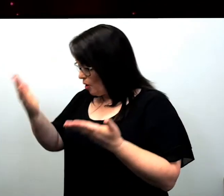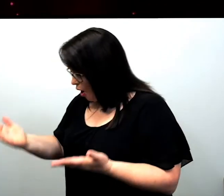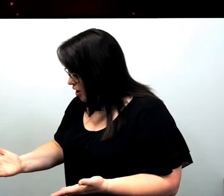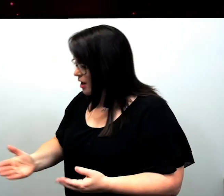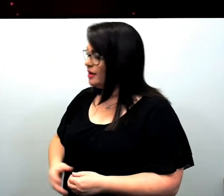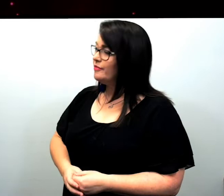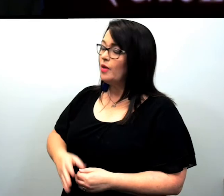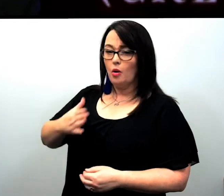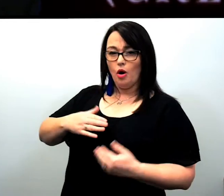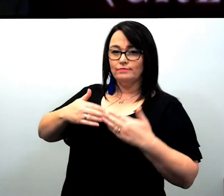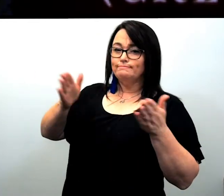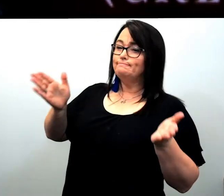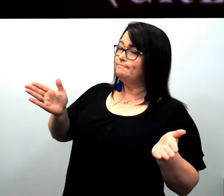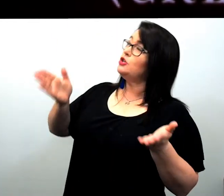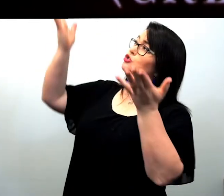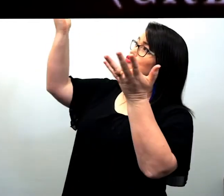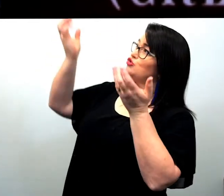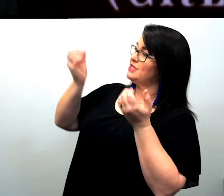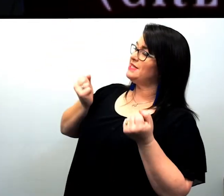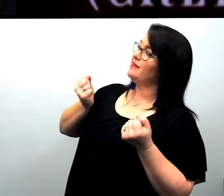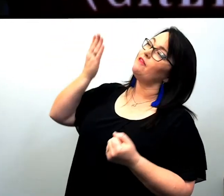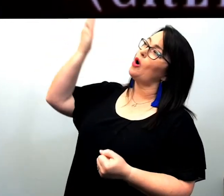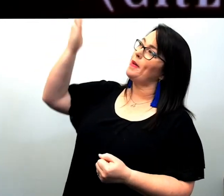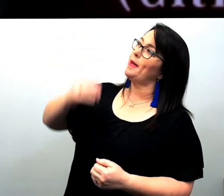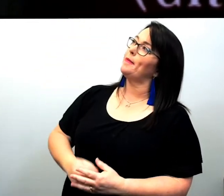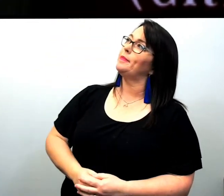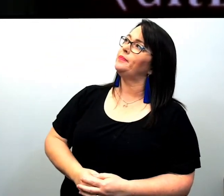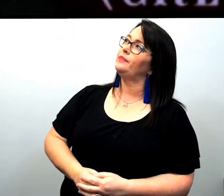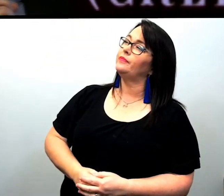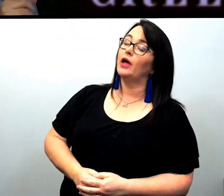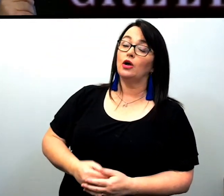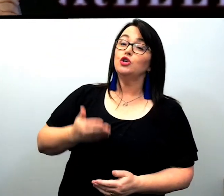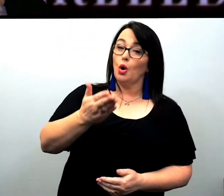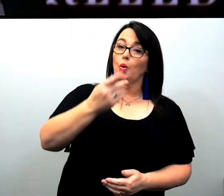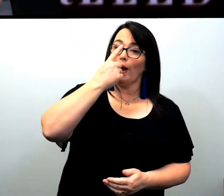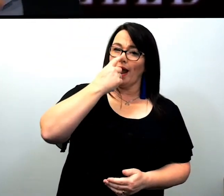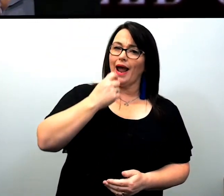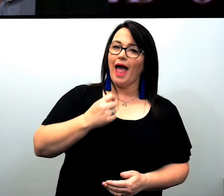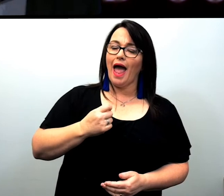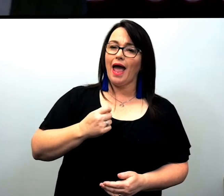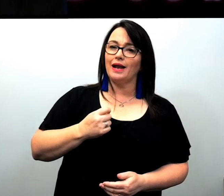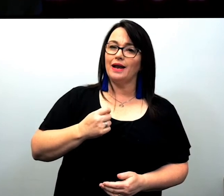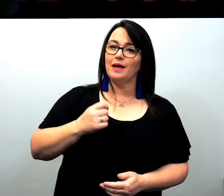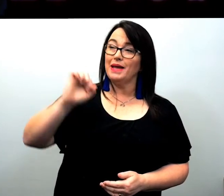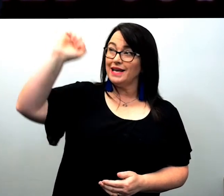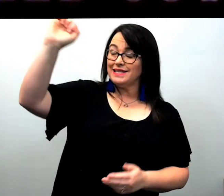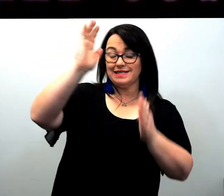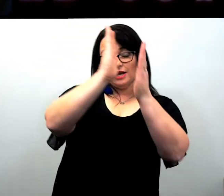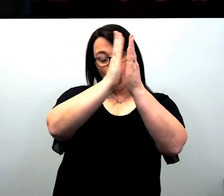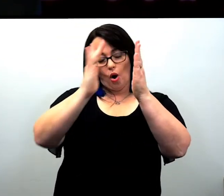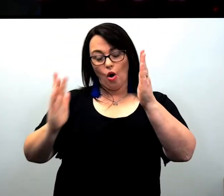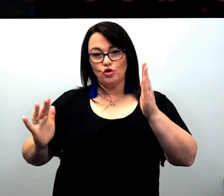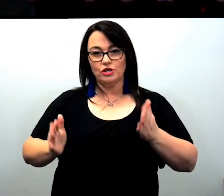Him so you can be the glorious church God called you to be, called us to be? The church isn't a